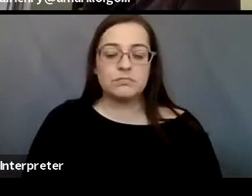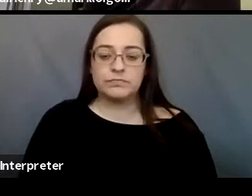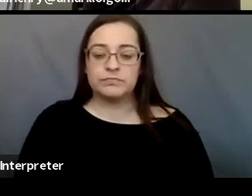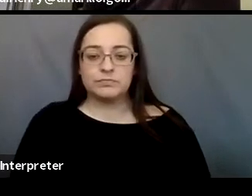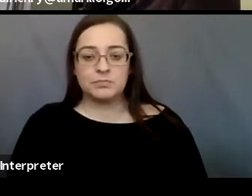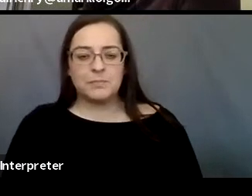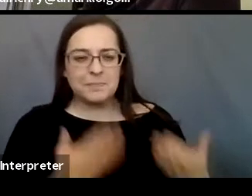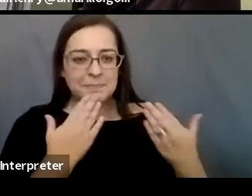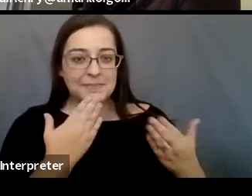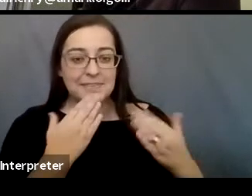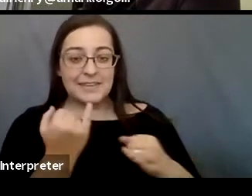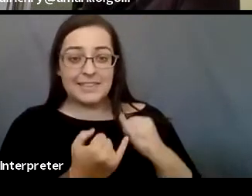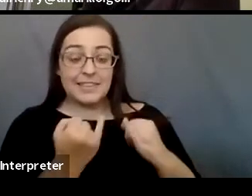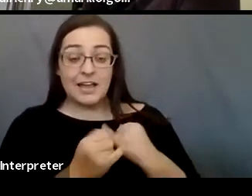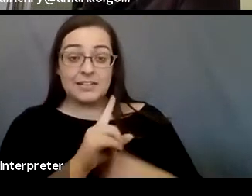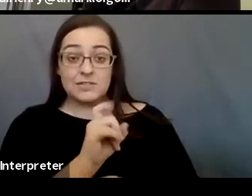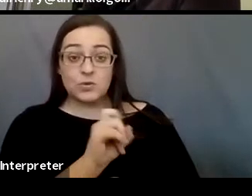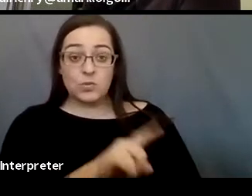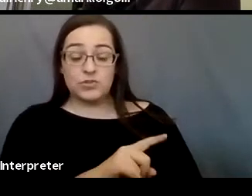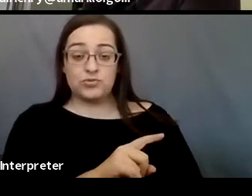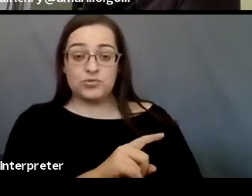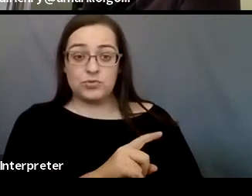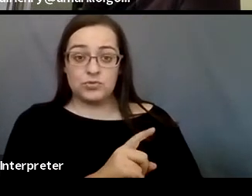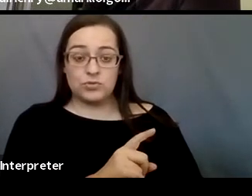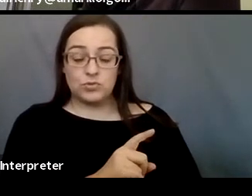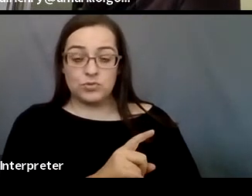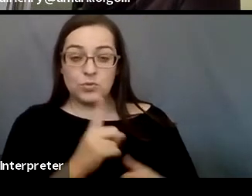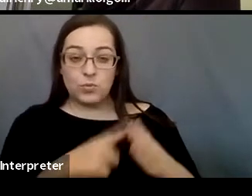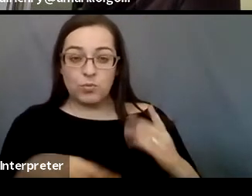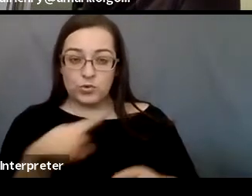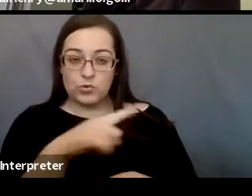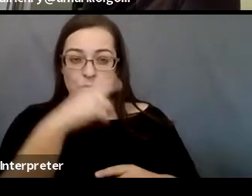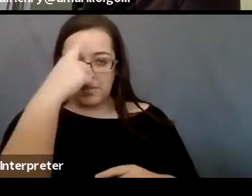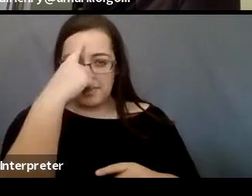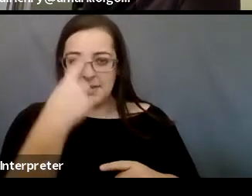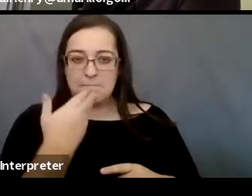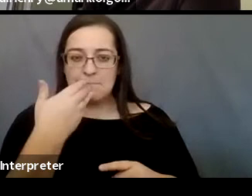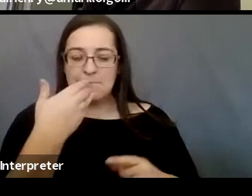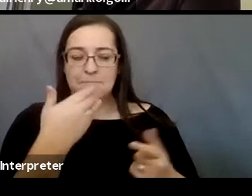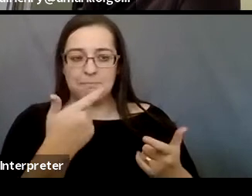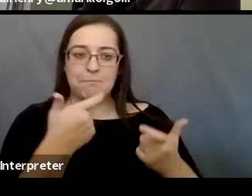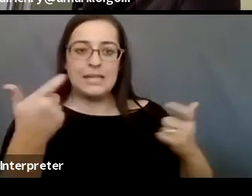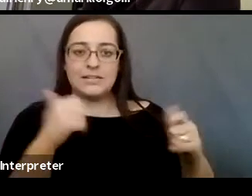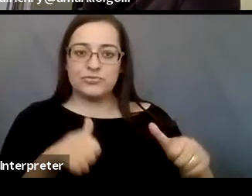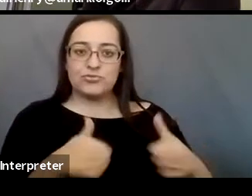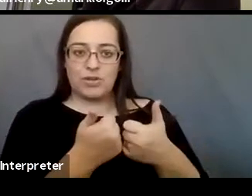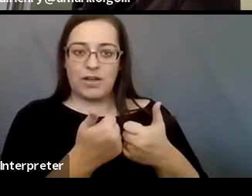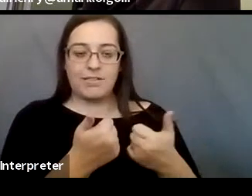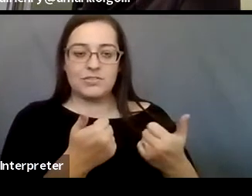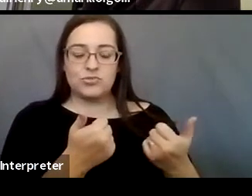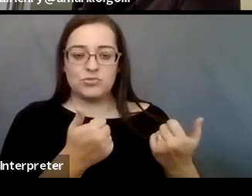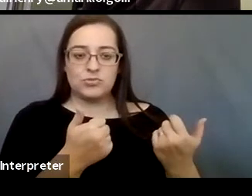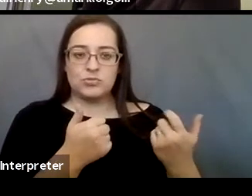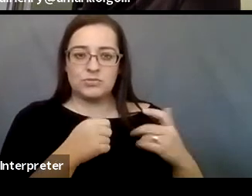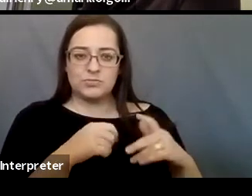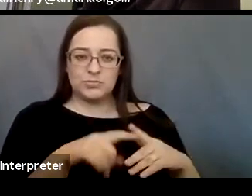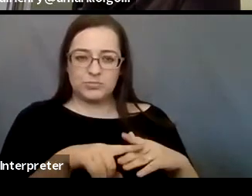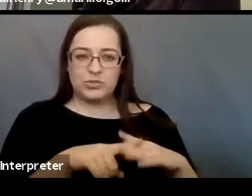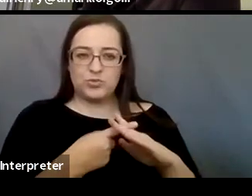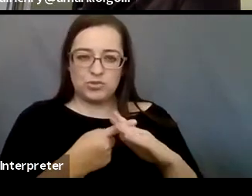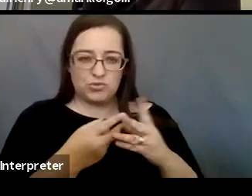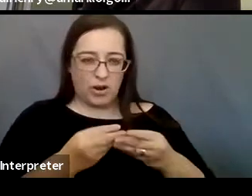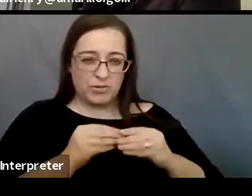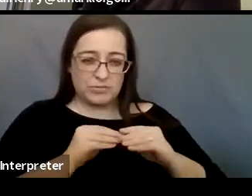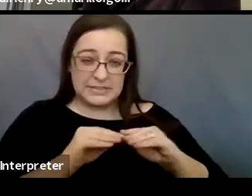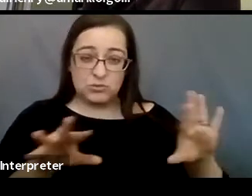Thank you. And then the last question is, what do y'all think will be the biggest challenge when implementing the vaccine distribution